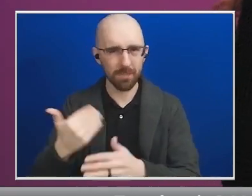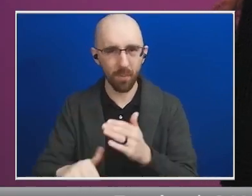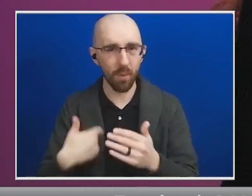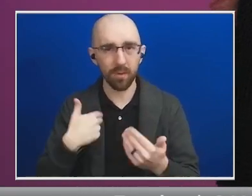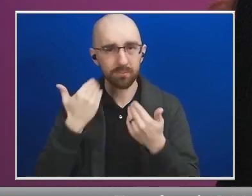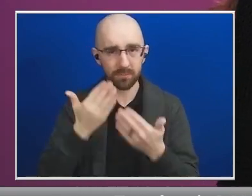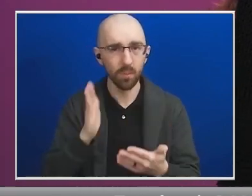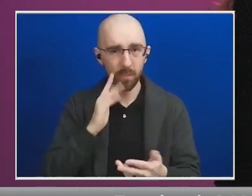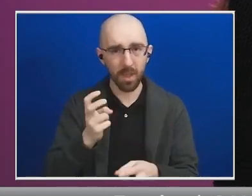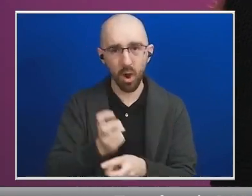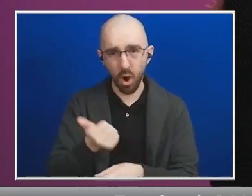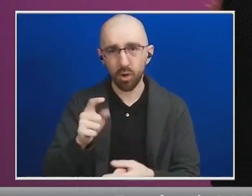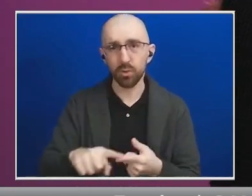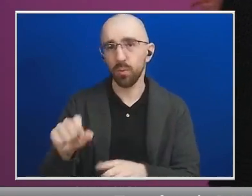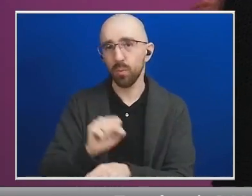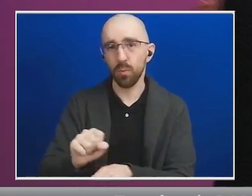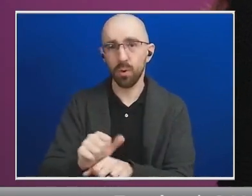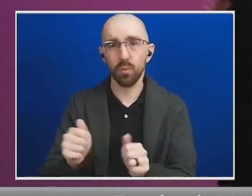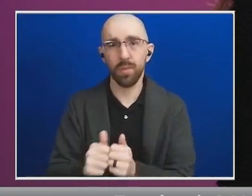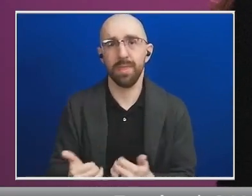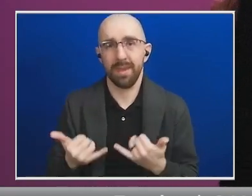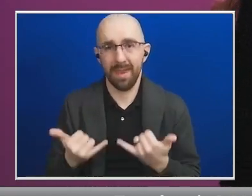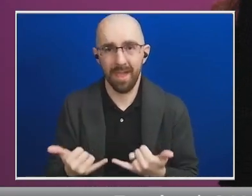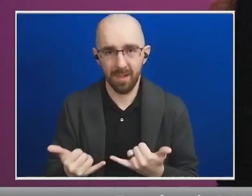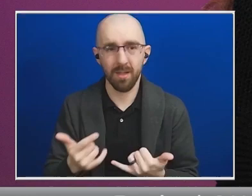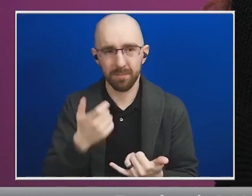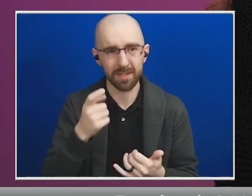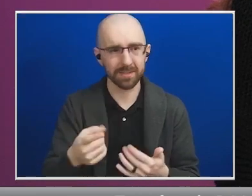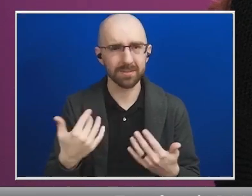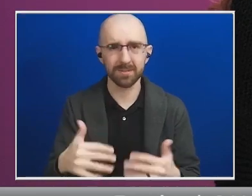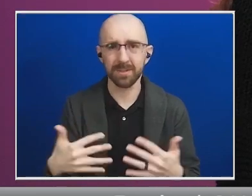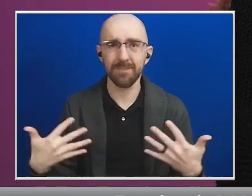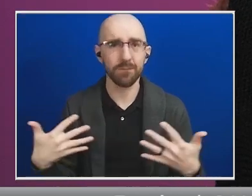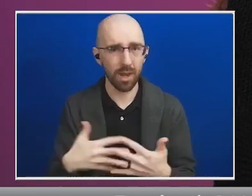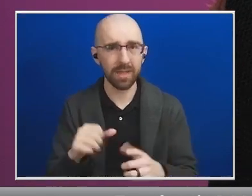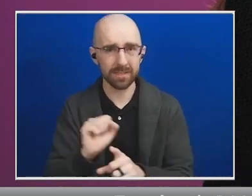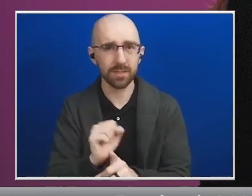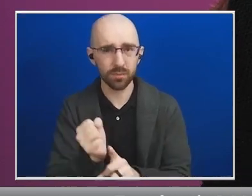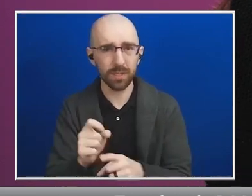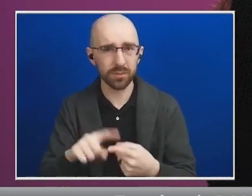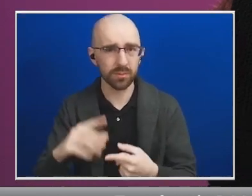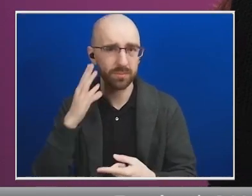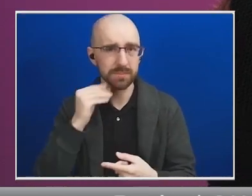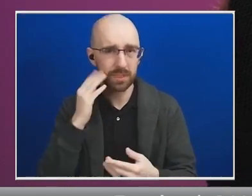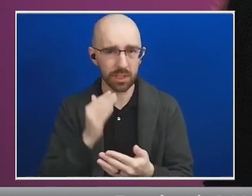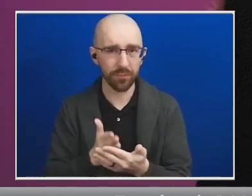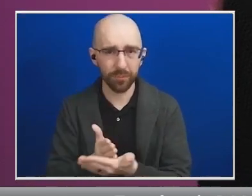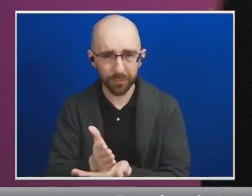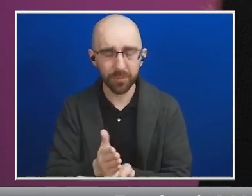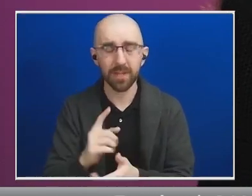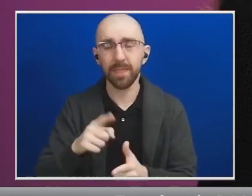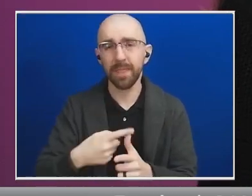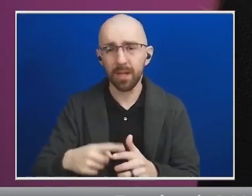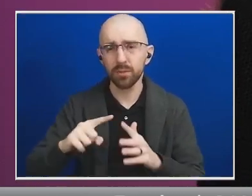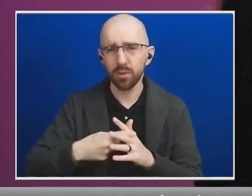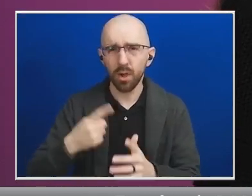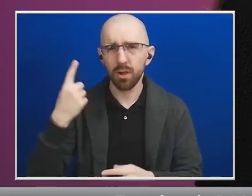to work with now because it is such a frightening situation to go through. And, you know, then you start wondering, what have we